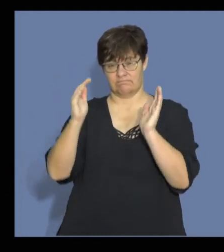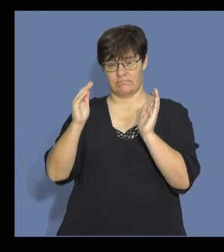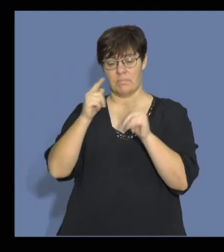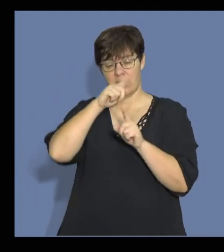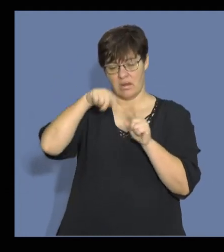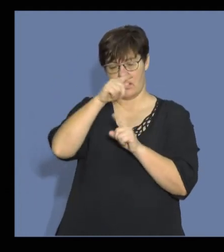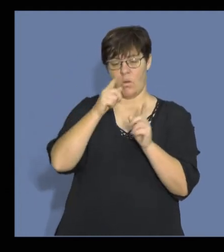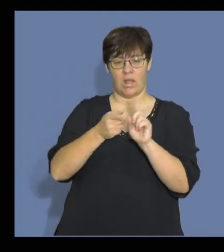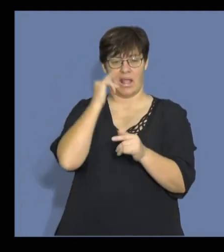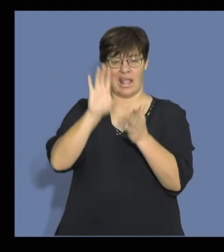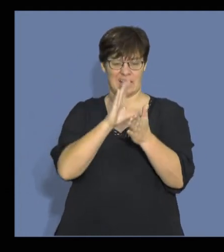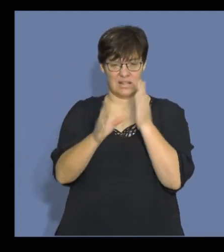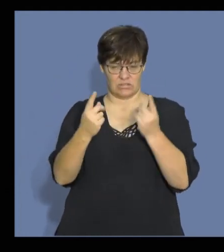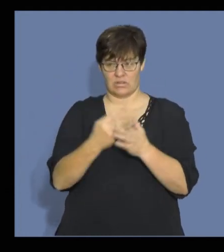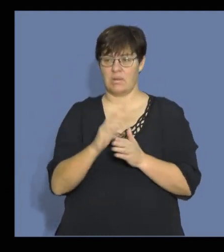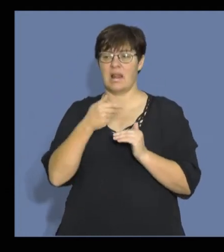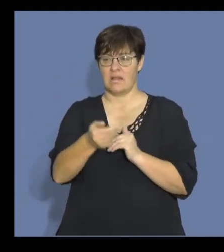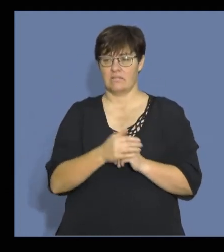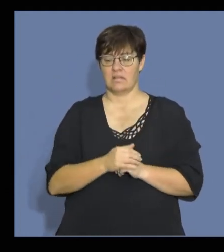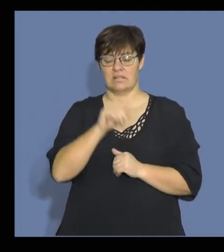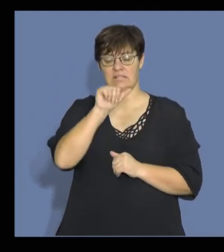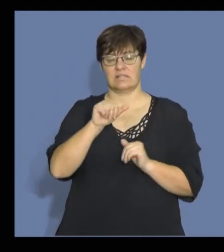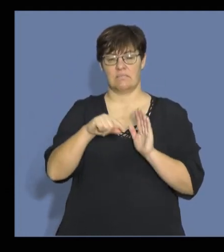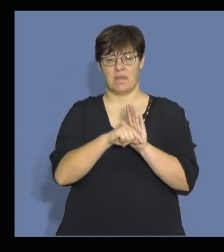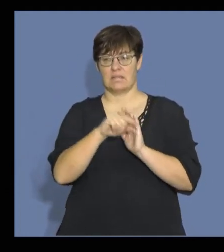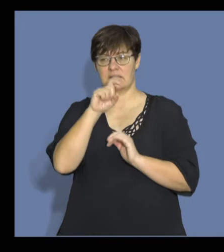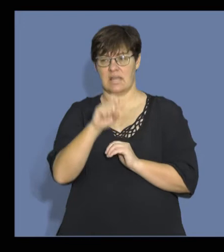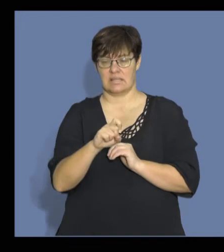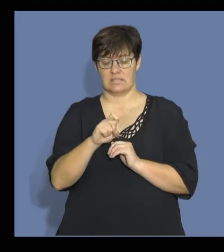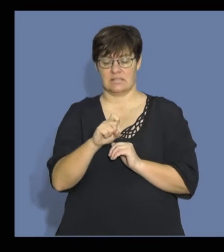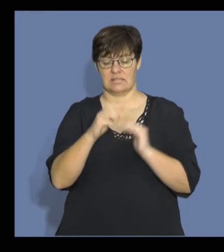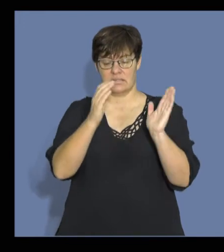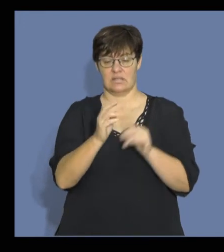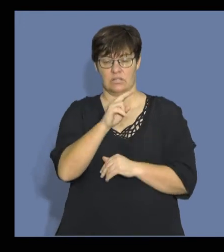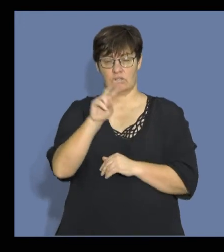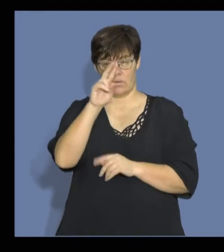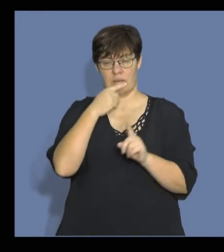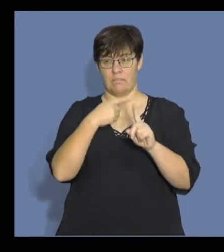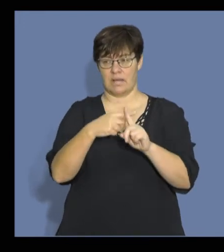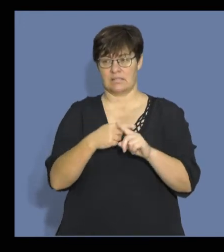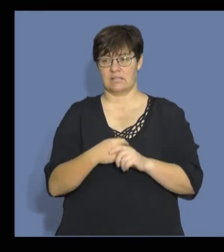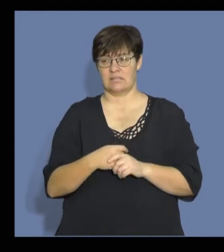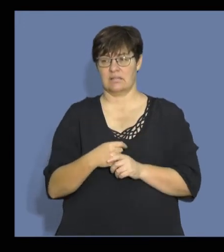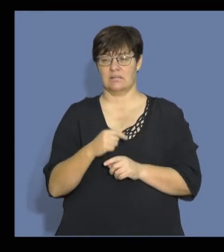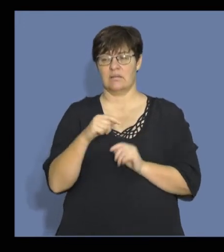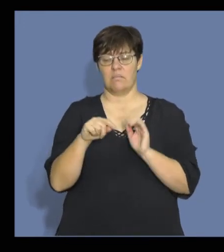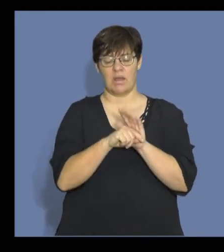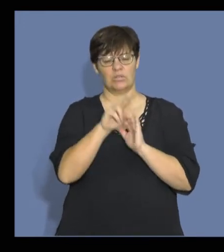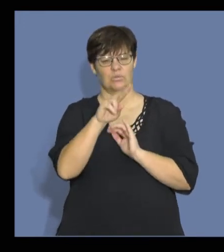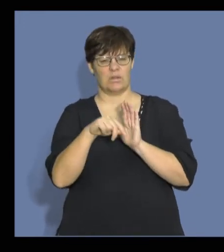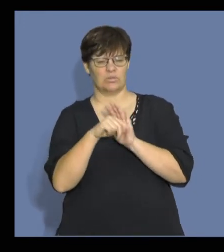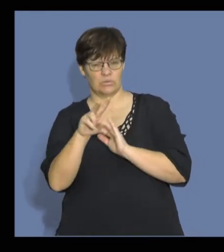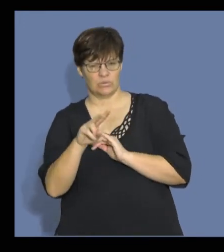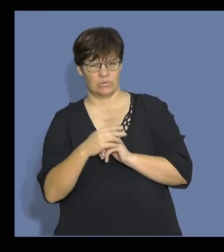root, they undo each other, and so I'm just going to be left with 6 minus x squared plus minus